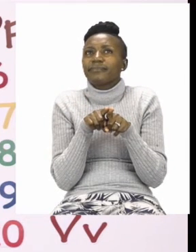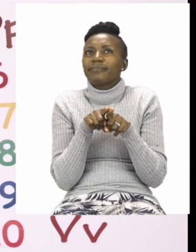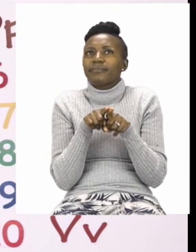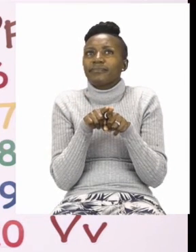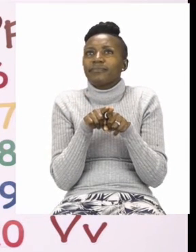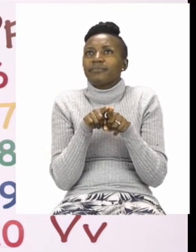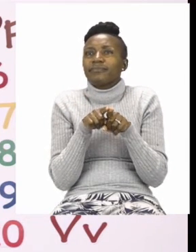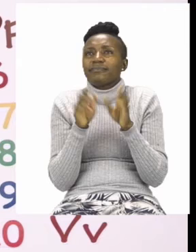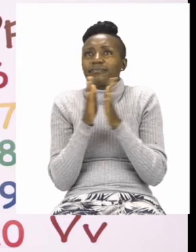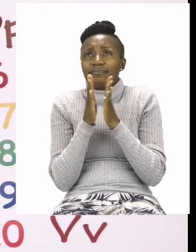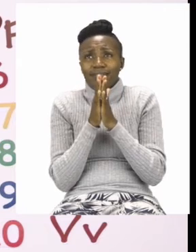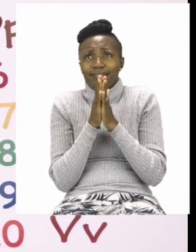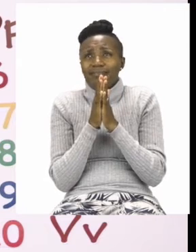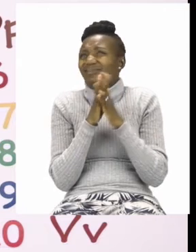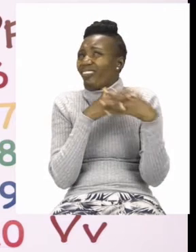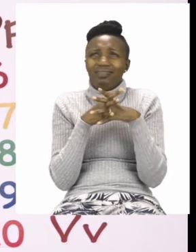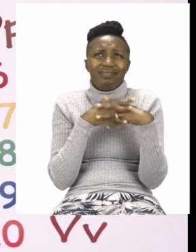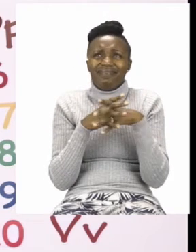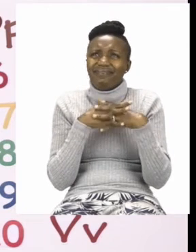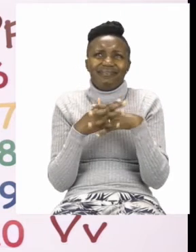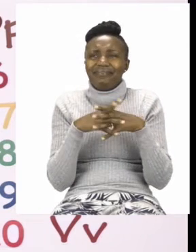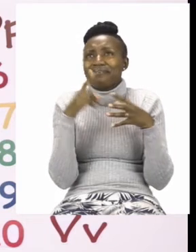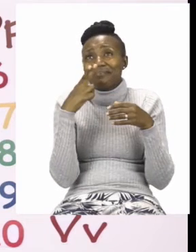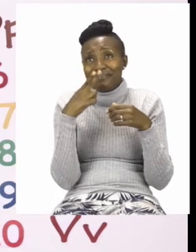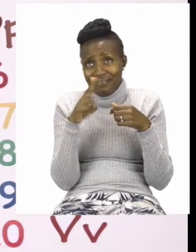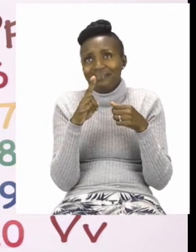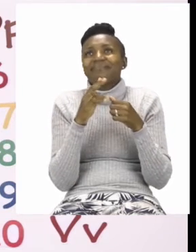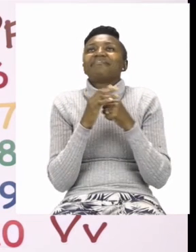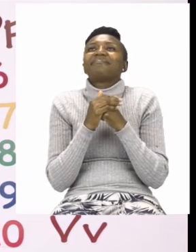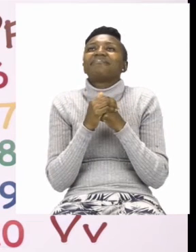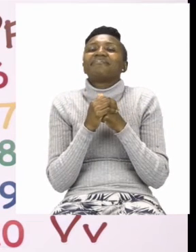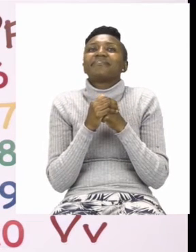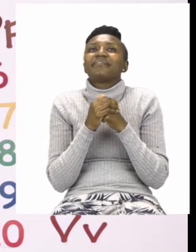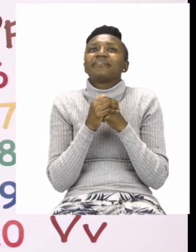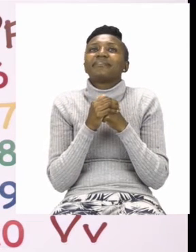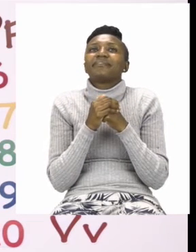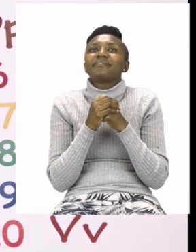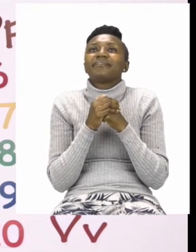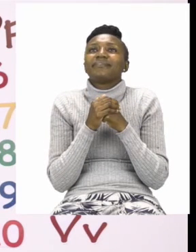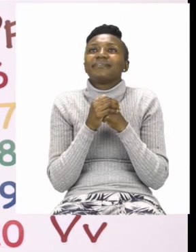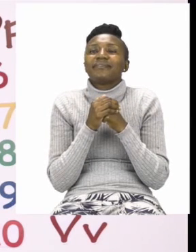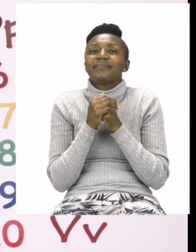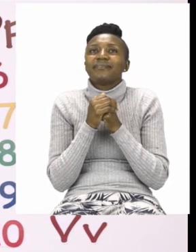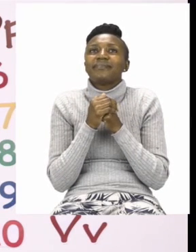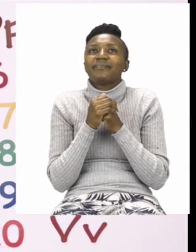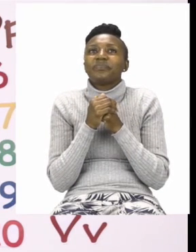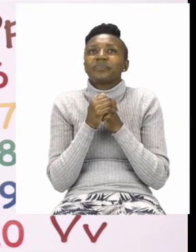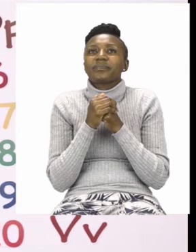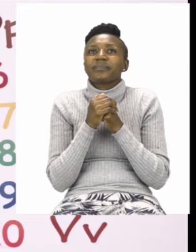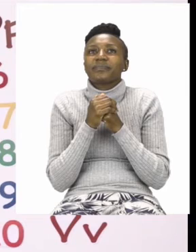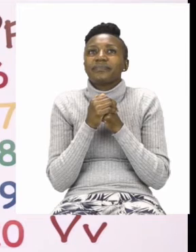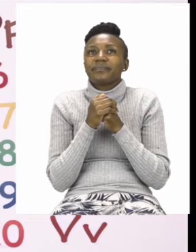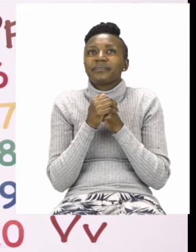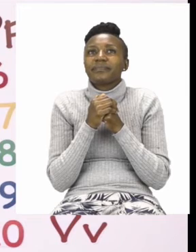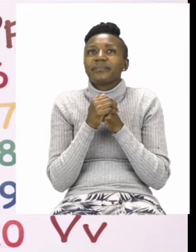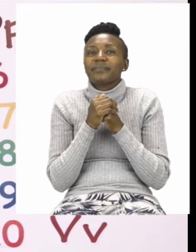run away. If you do that, you will see that you are writing beautifully. So,